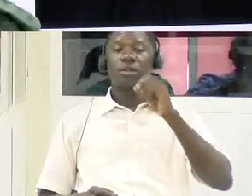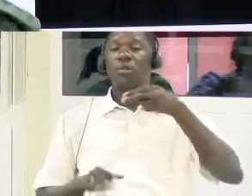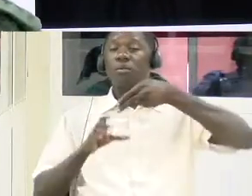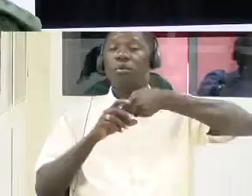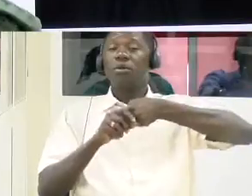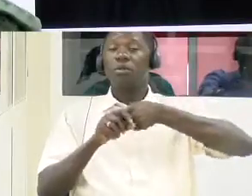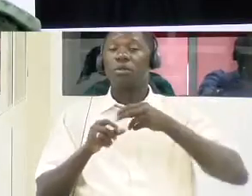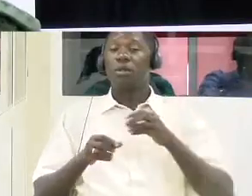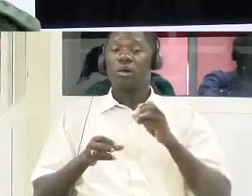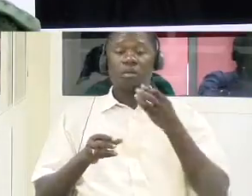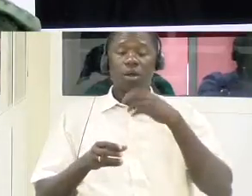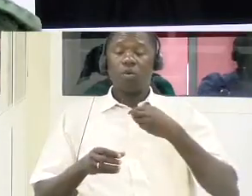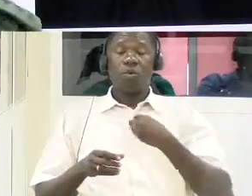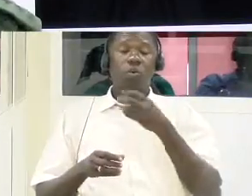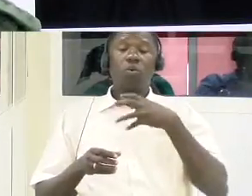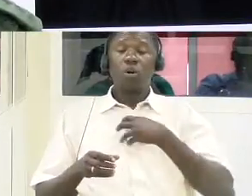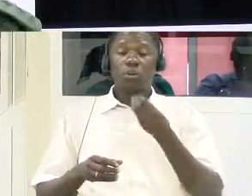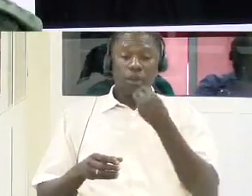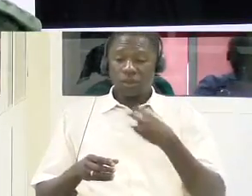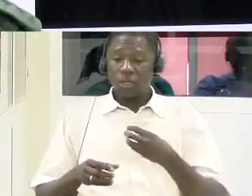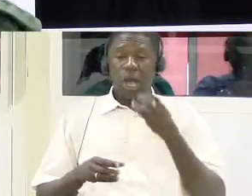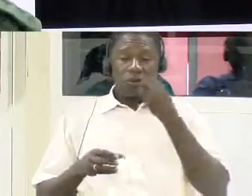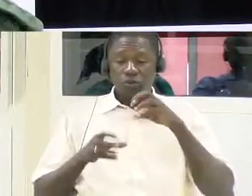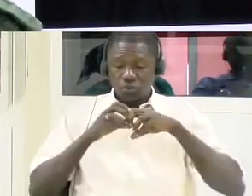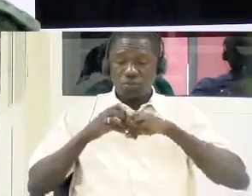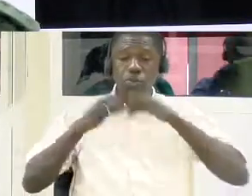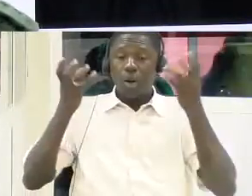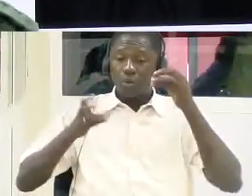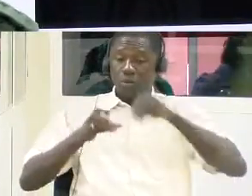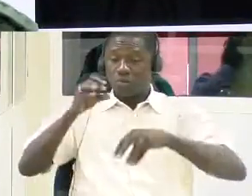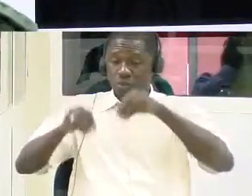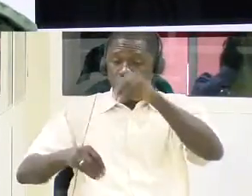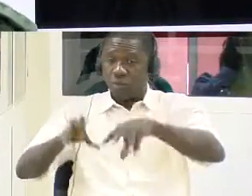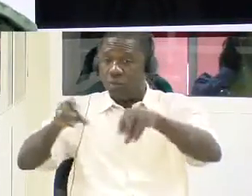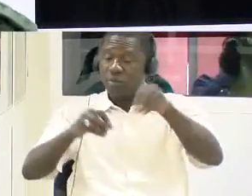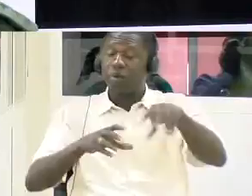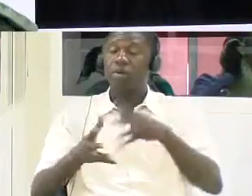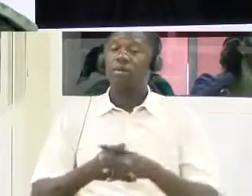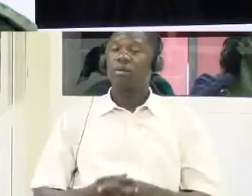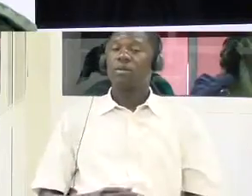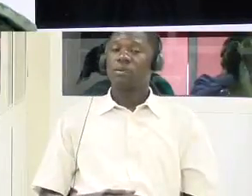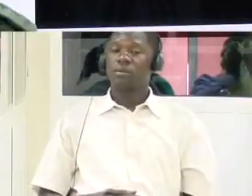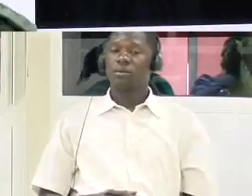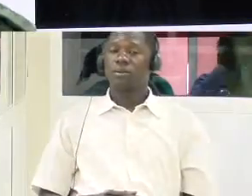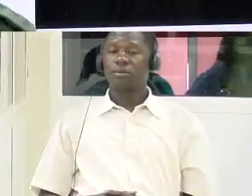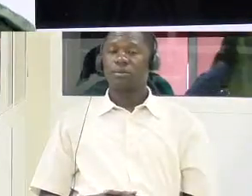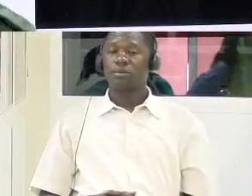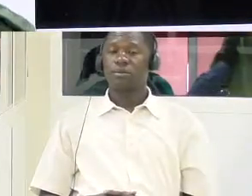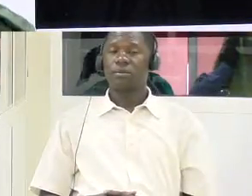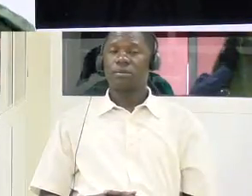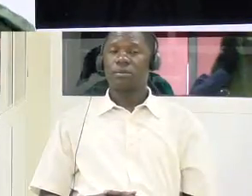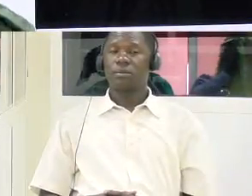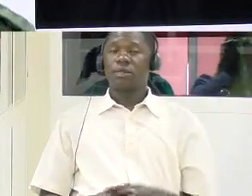explosives and explode them. So I told him, yes, I can do it. I said, but, you know, this is a